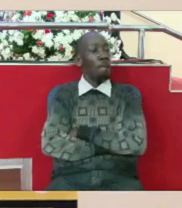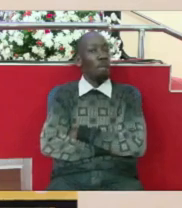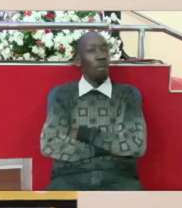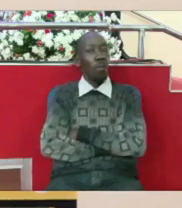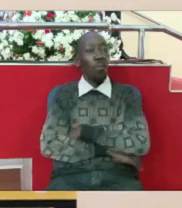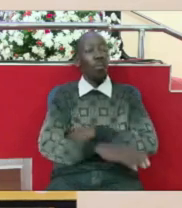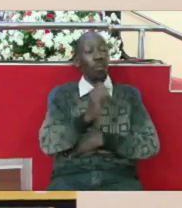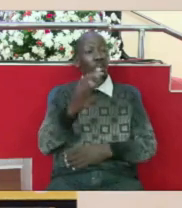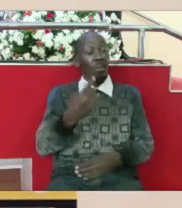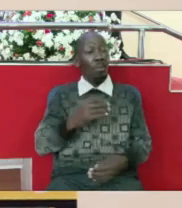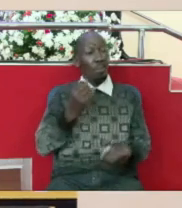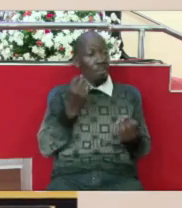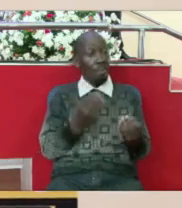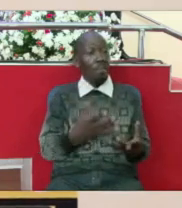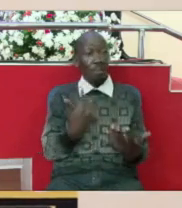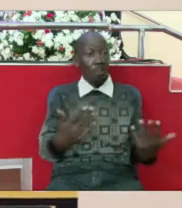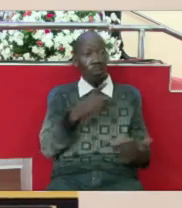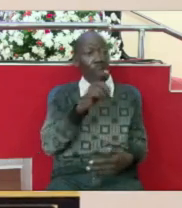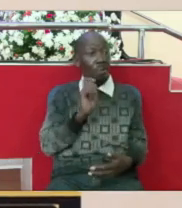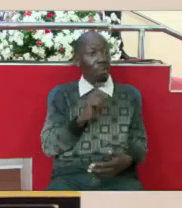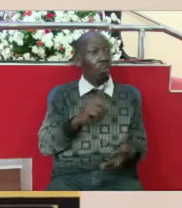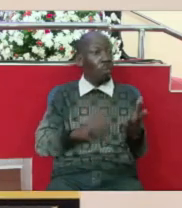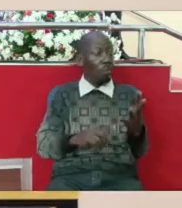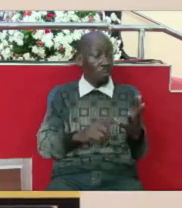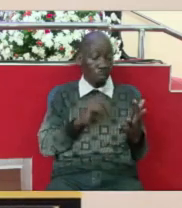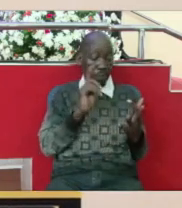So the very thing that you need is the very thing that